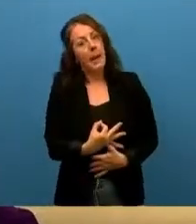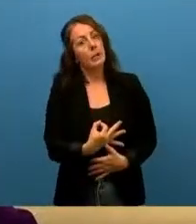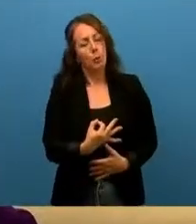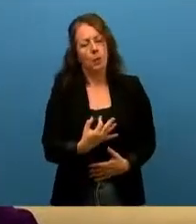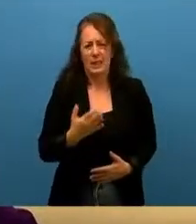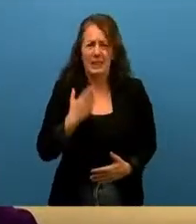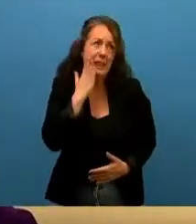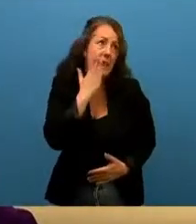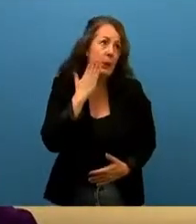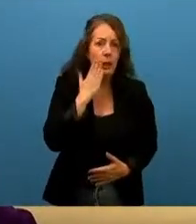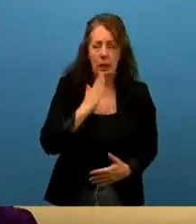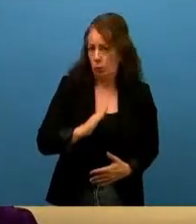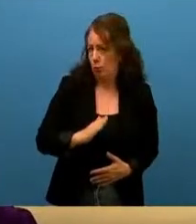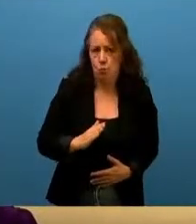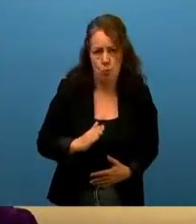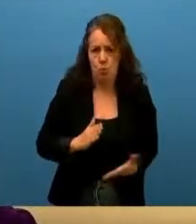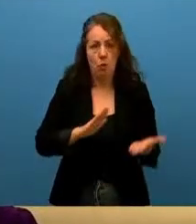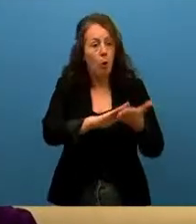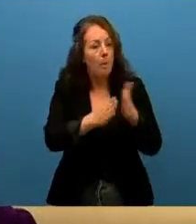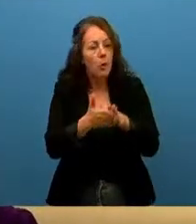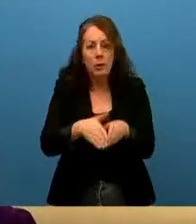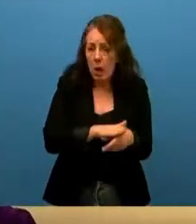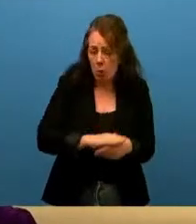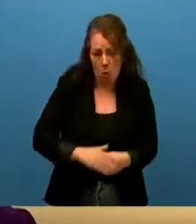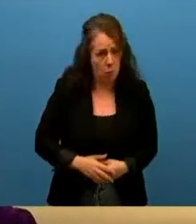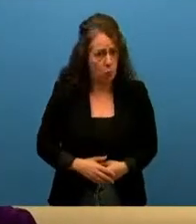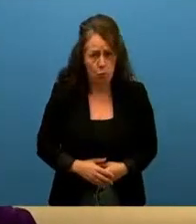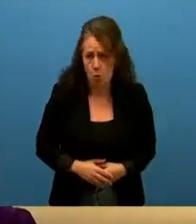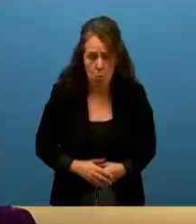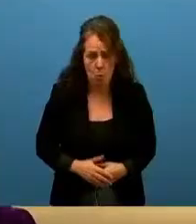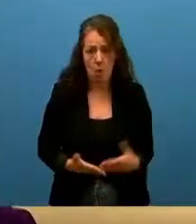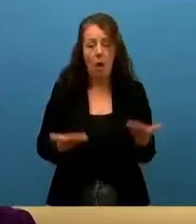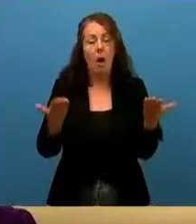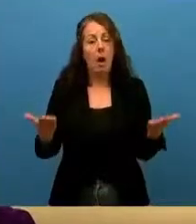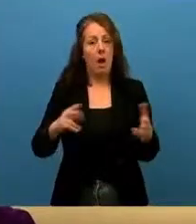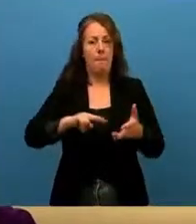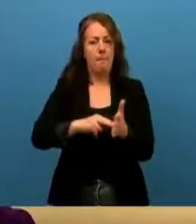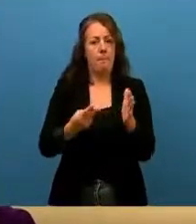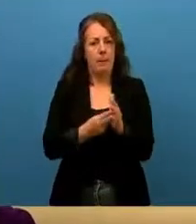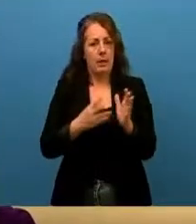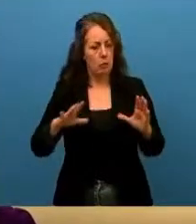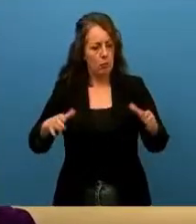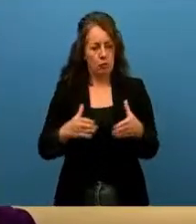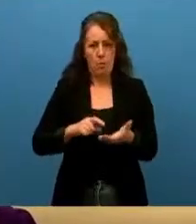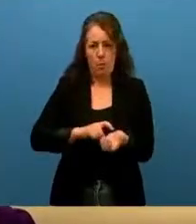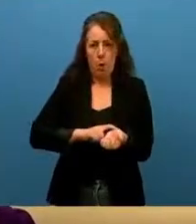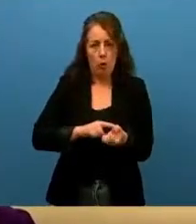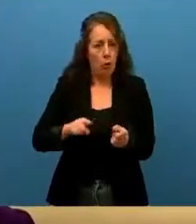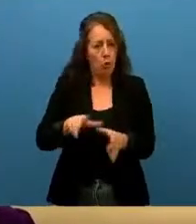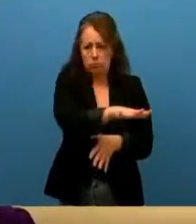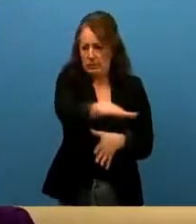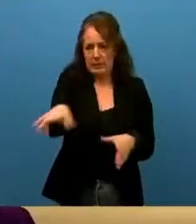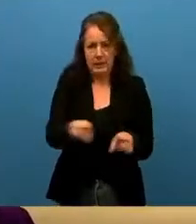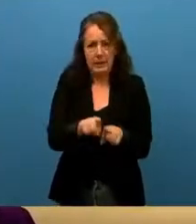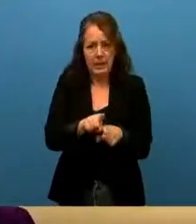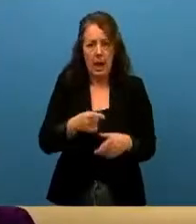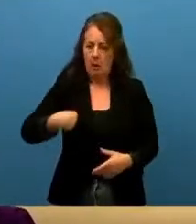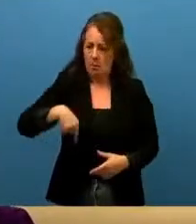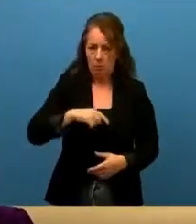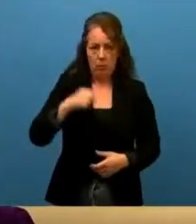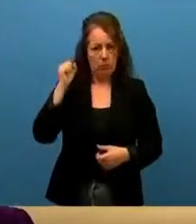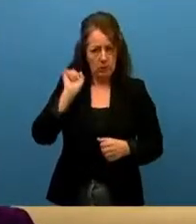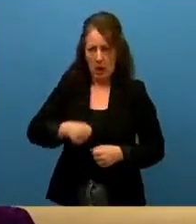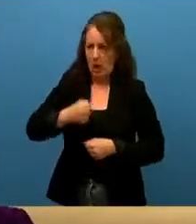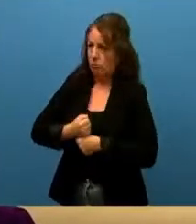community. Therefore, it stands to reason that Indigenous peoples like the Haudenosaunee should be able to address the League as their own representative